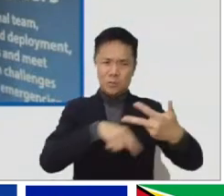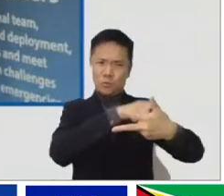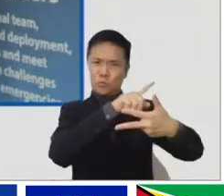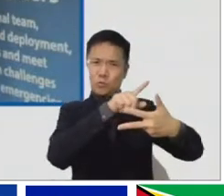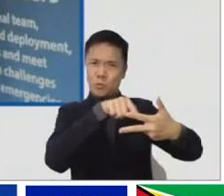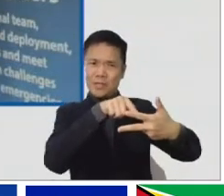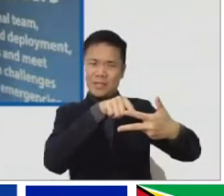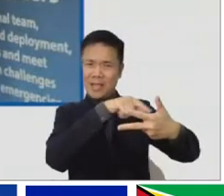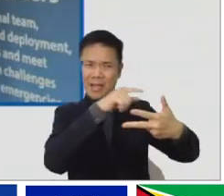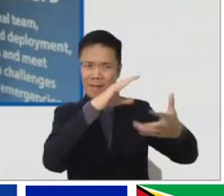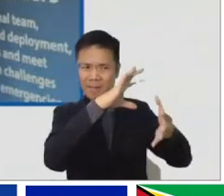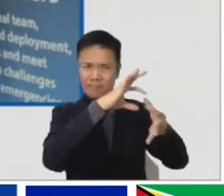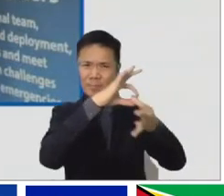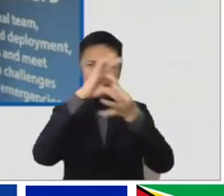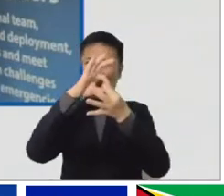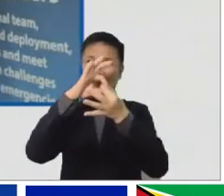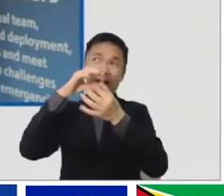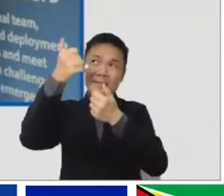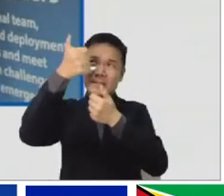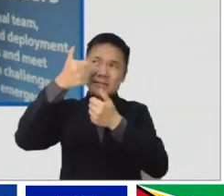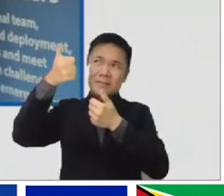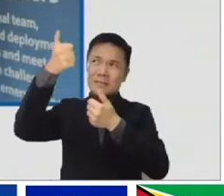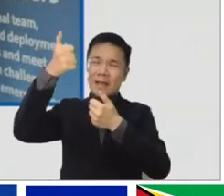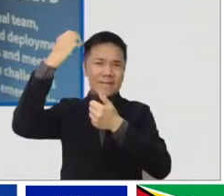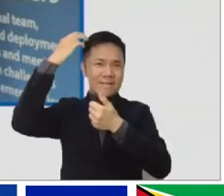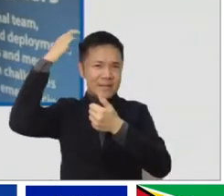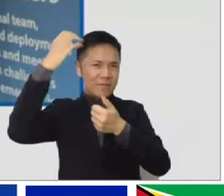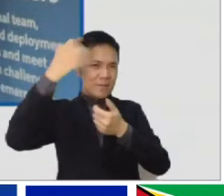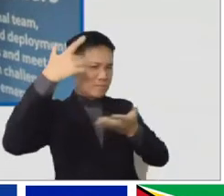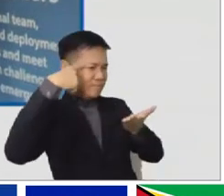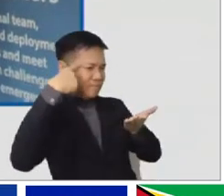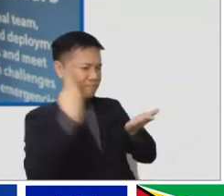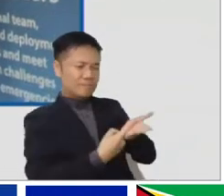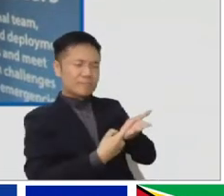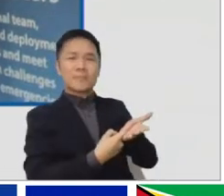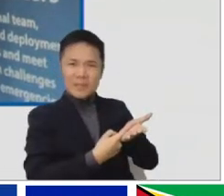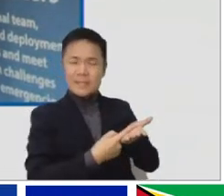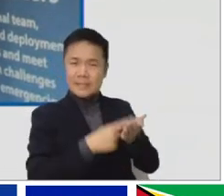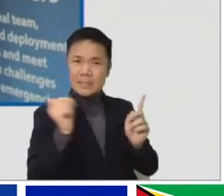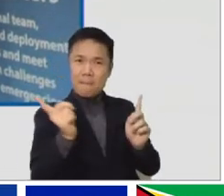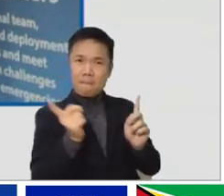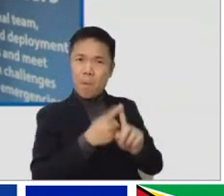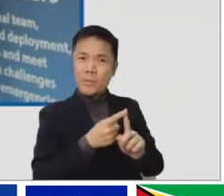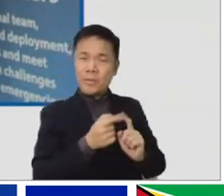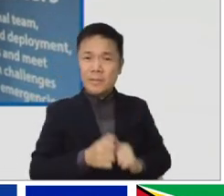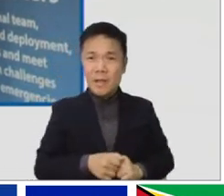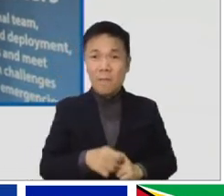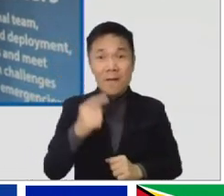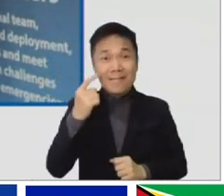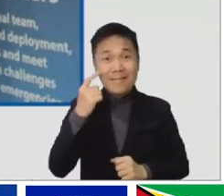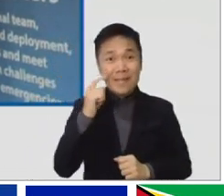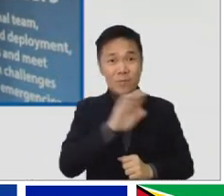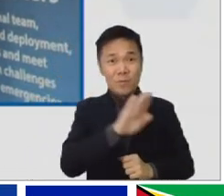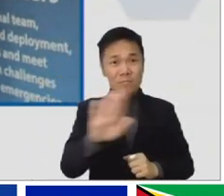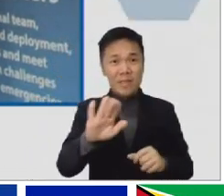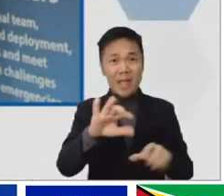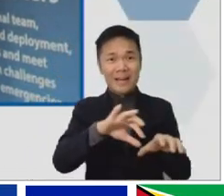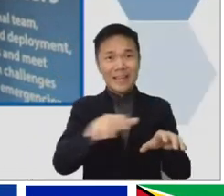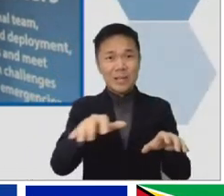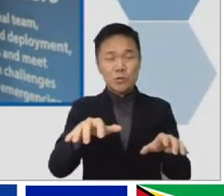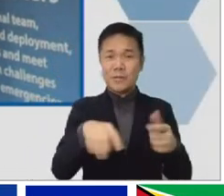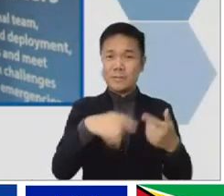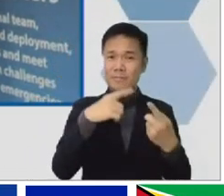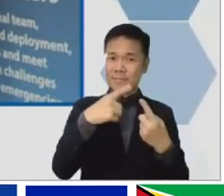of decision-making processes of different countries, civil society, and governments